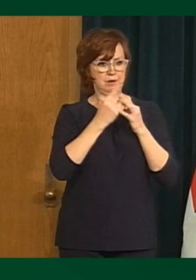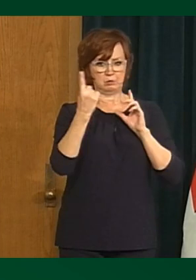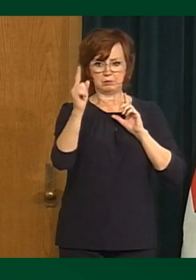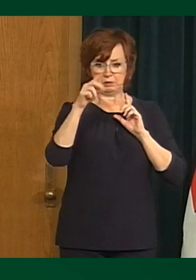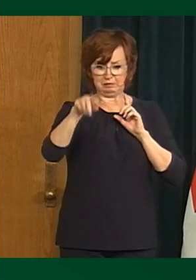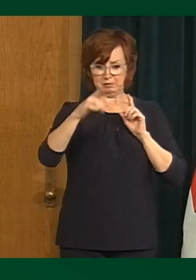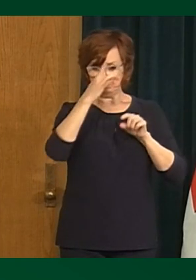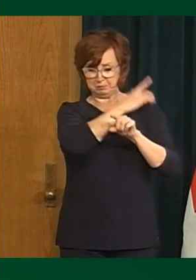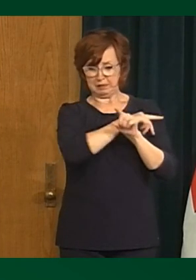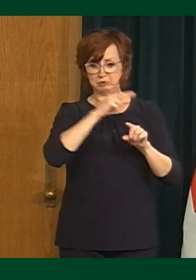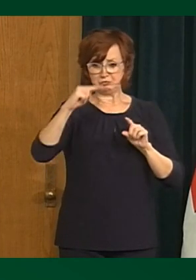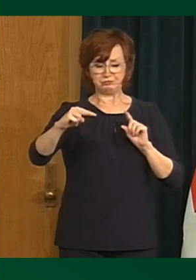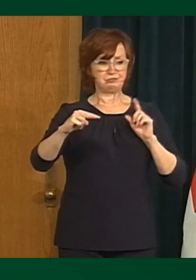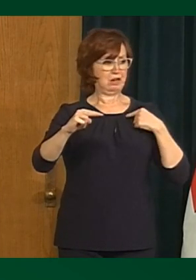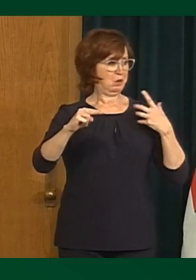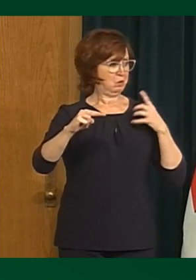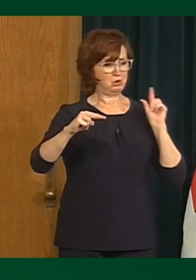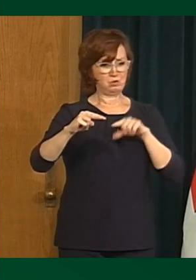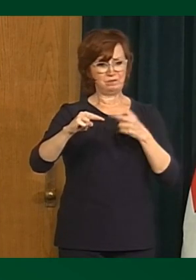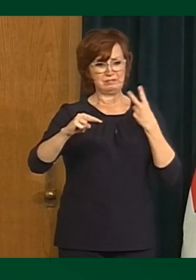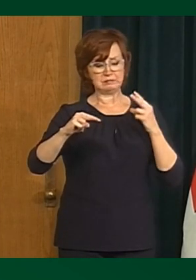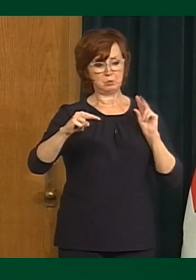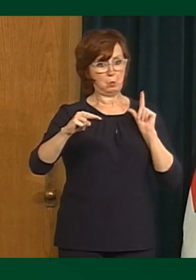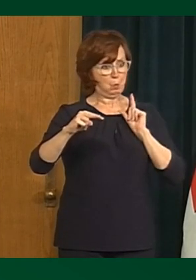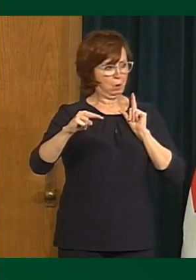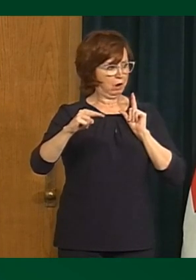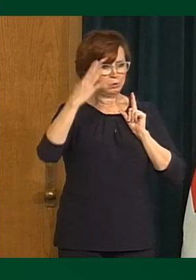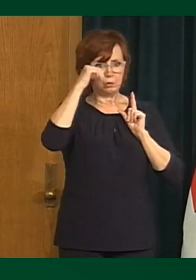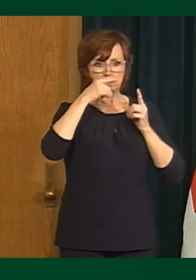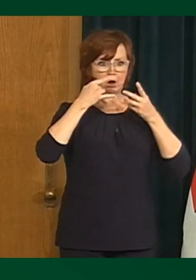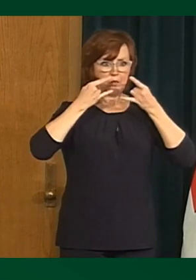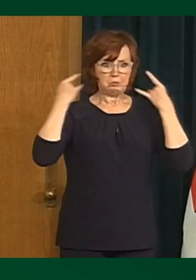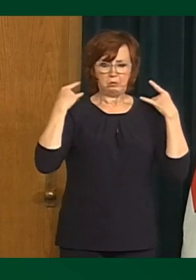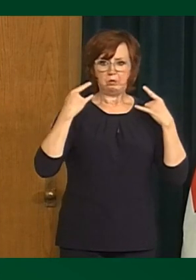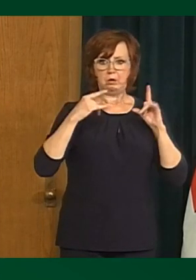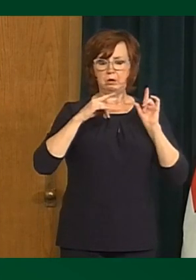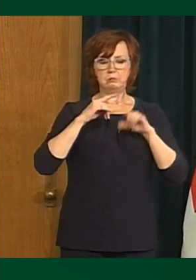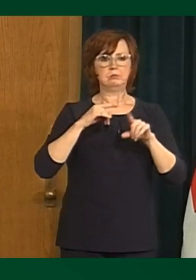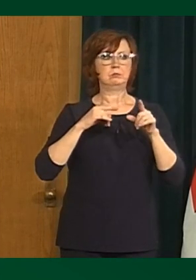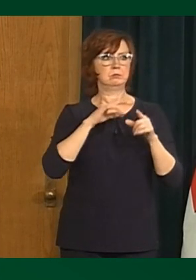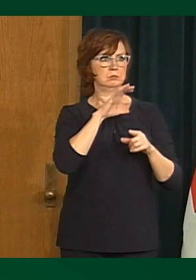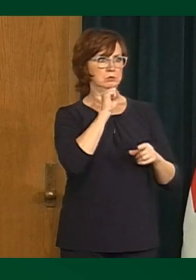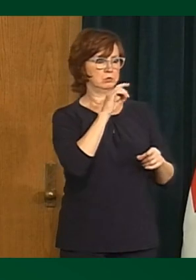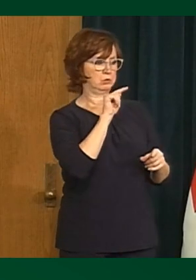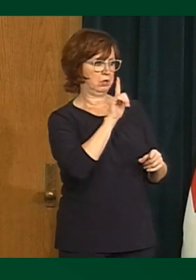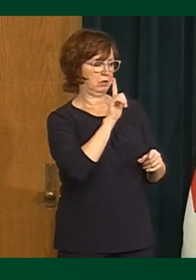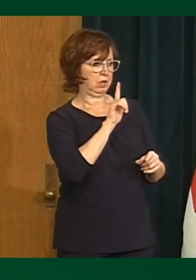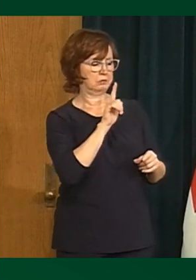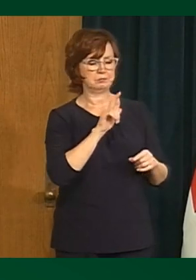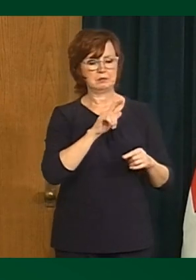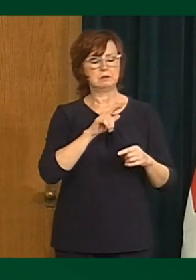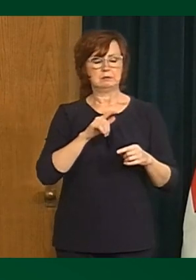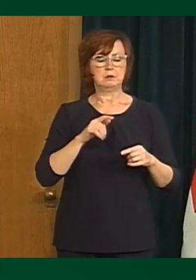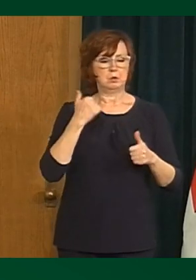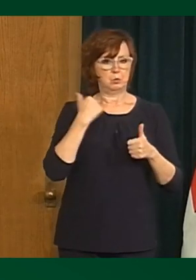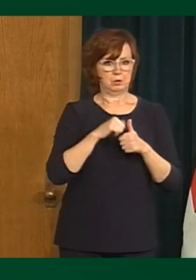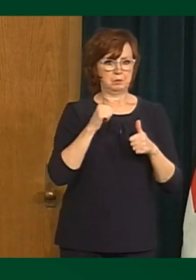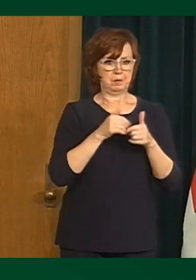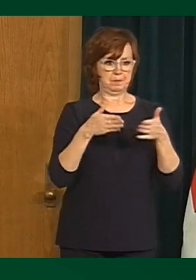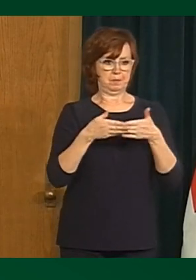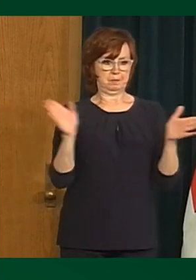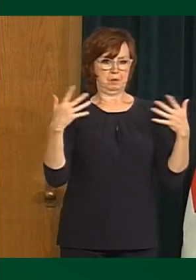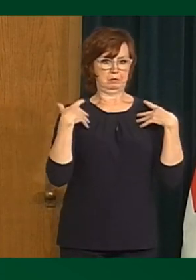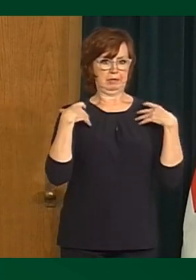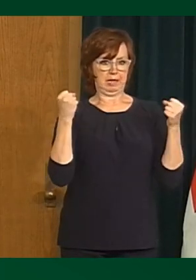Okay. So thank you for that question. And as you know, through public health order, there was a restriction on visiting to all healthcare facilities, not